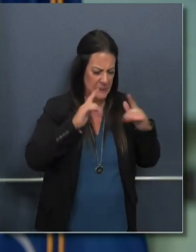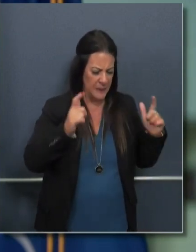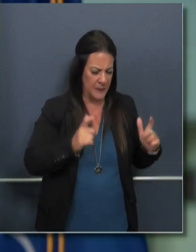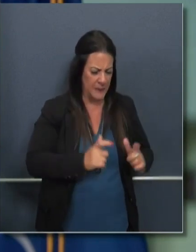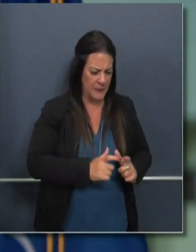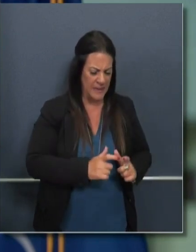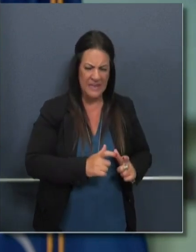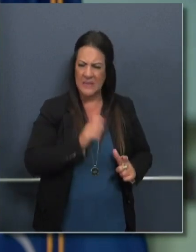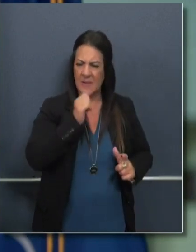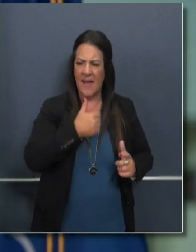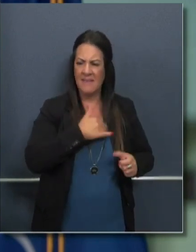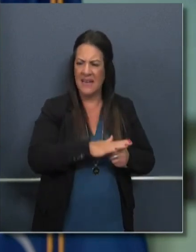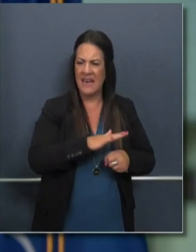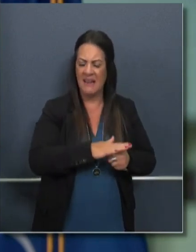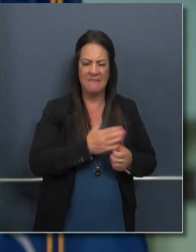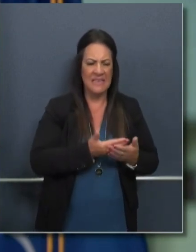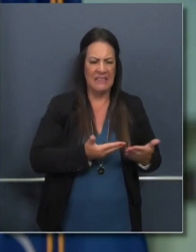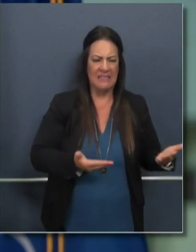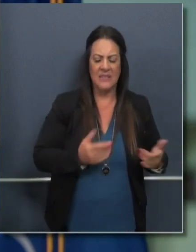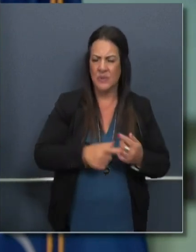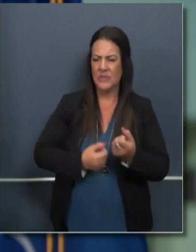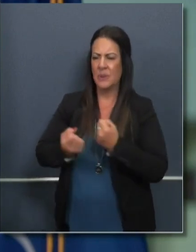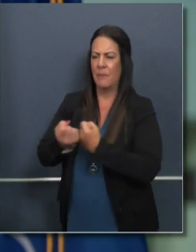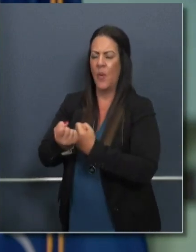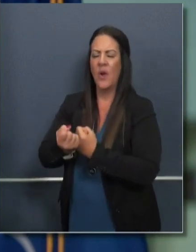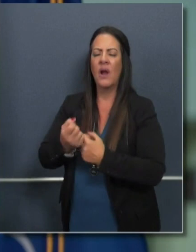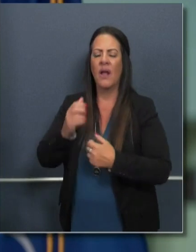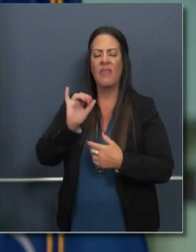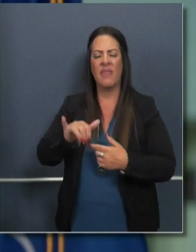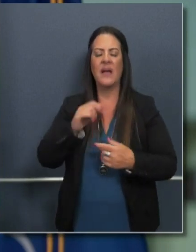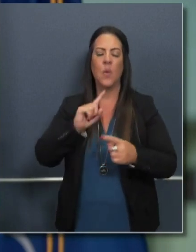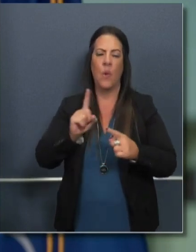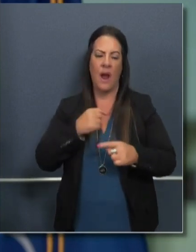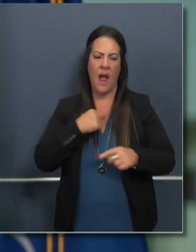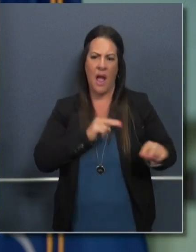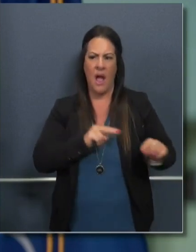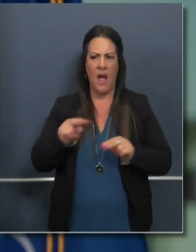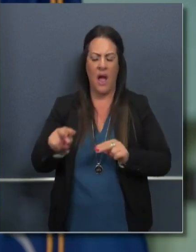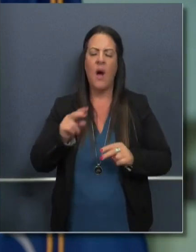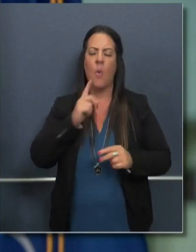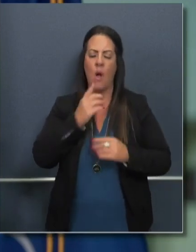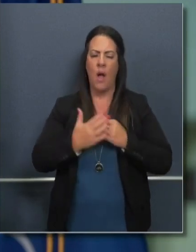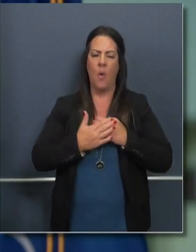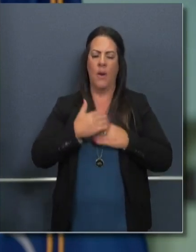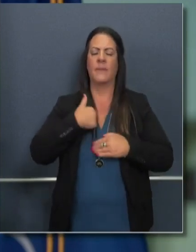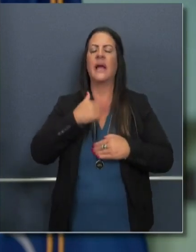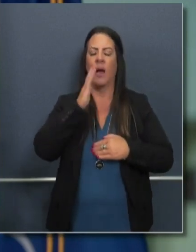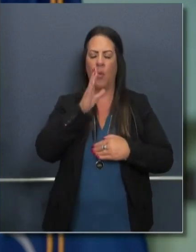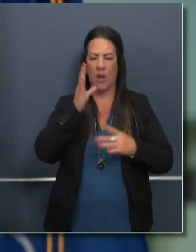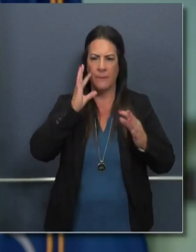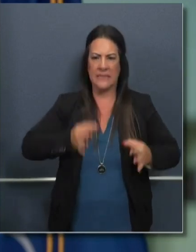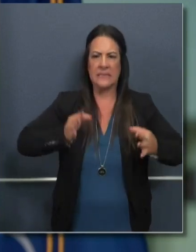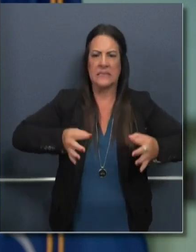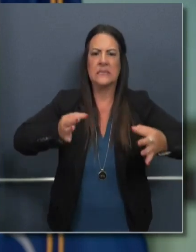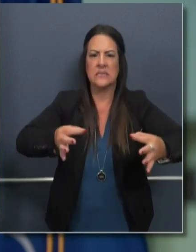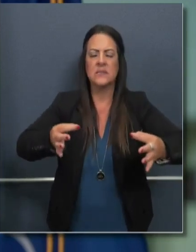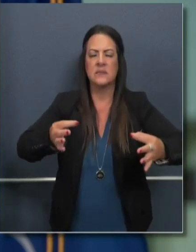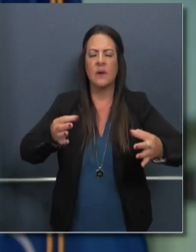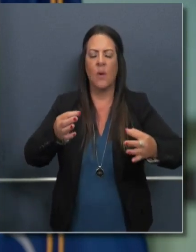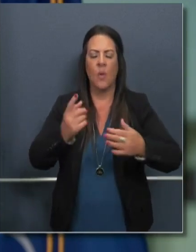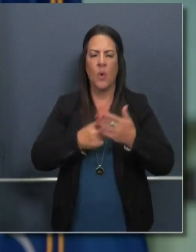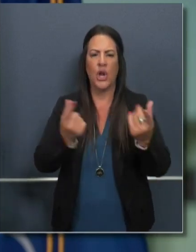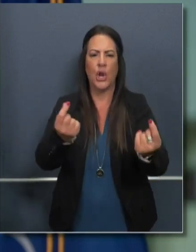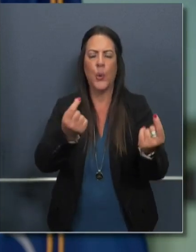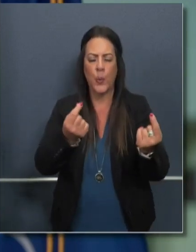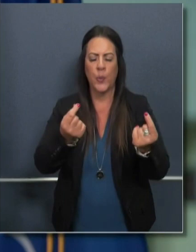that's when we're concerned. One area, and forgive me for belaboring answer, I think all these questions are outstanding, deserve